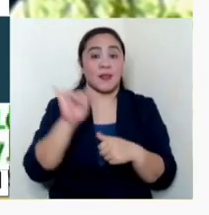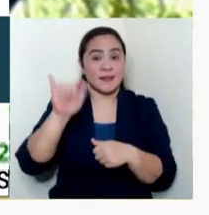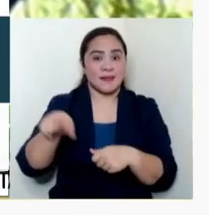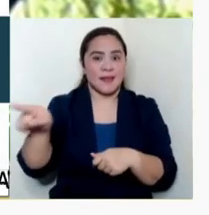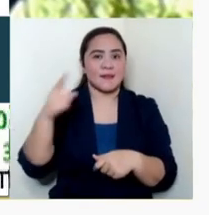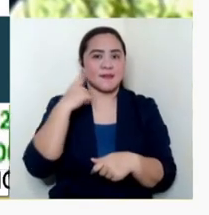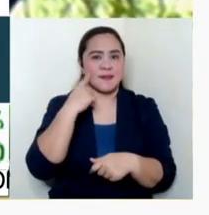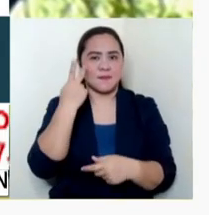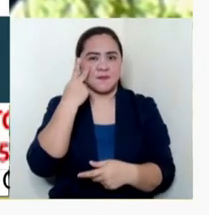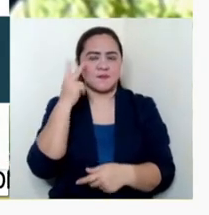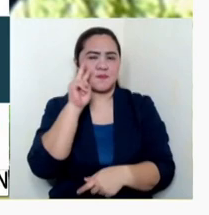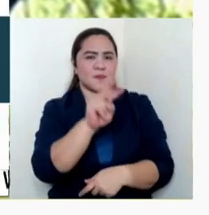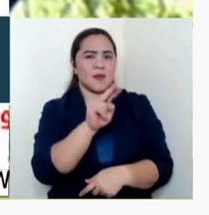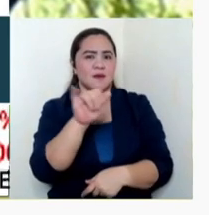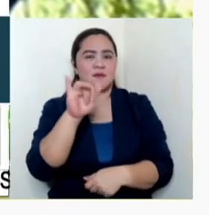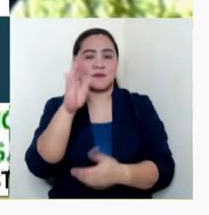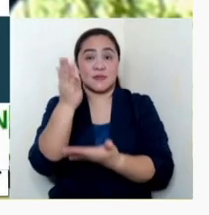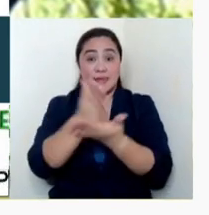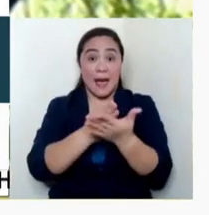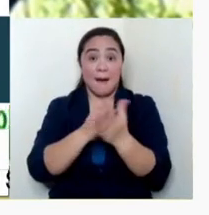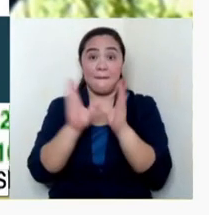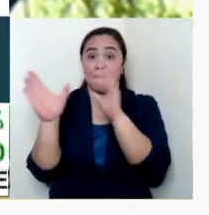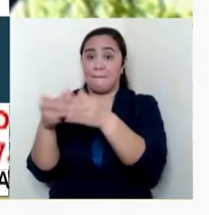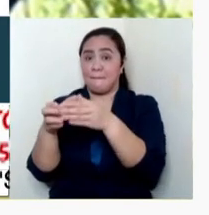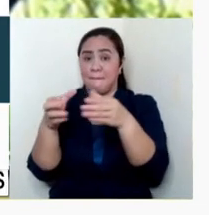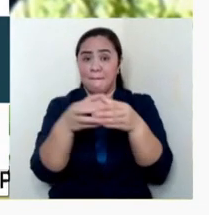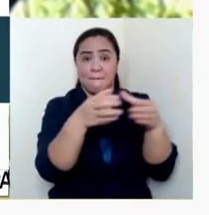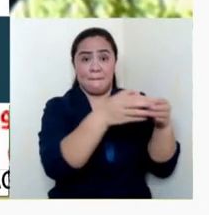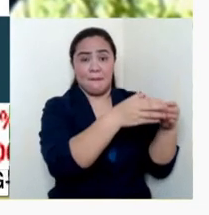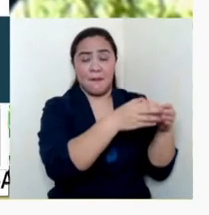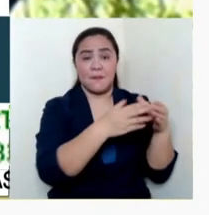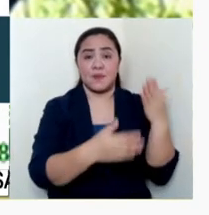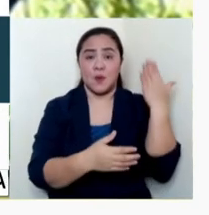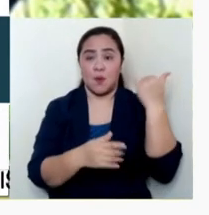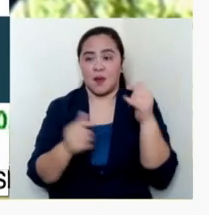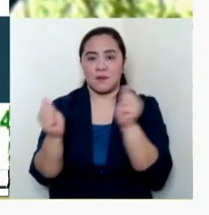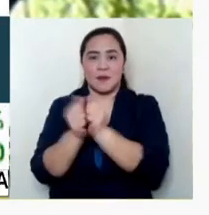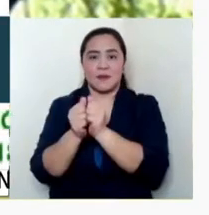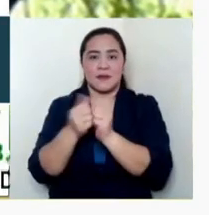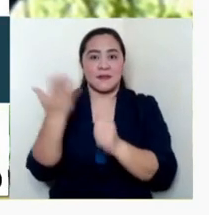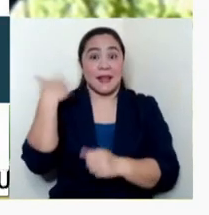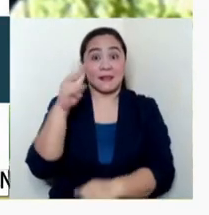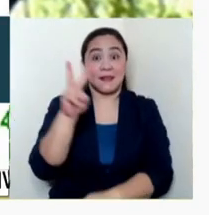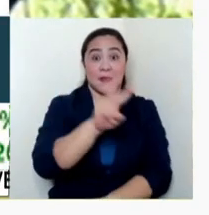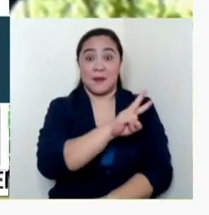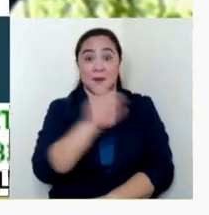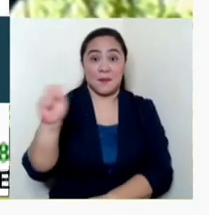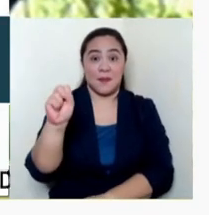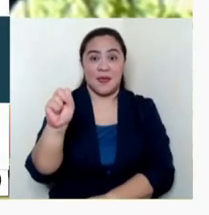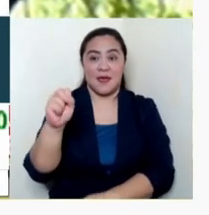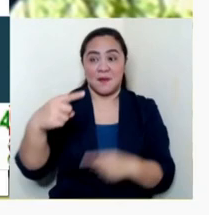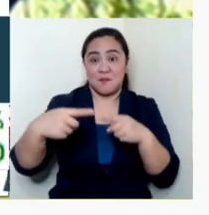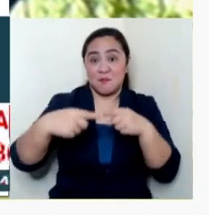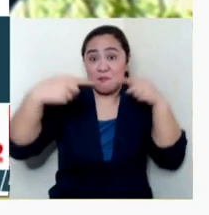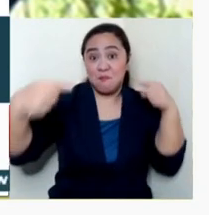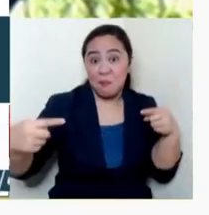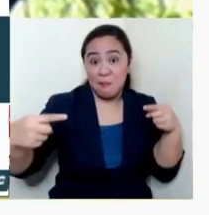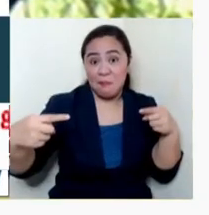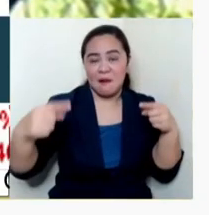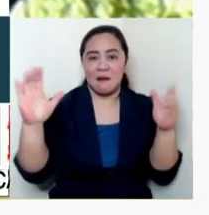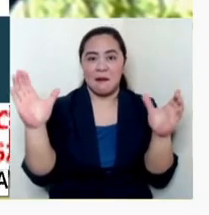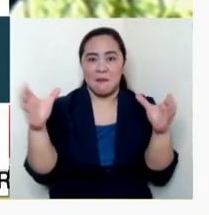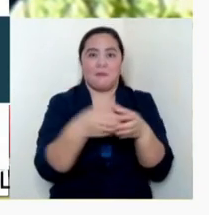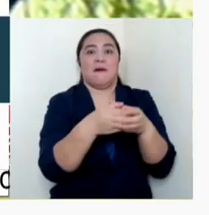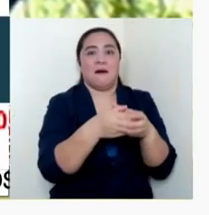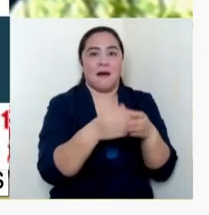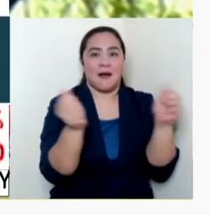seeing in some of the slates. Kaya di ba, nakikita mo, nagsama yung magkaaway dati, yung hindi magkasundo dati, and I won't